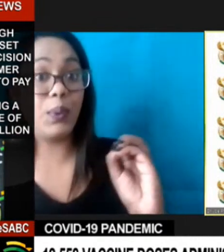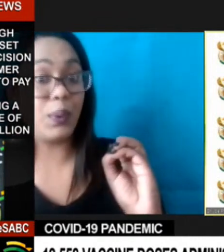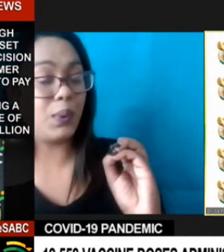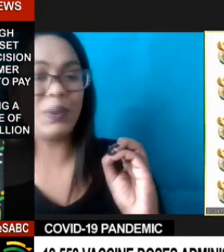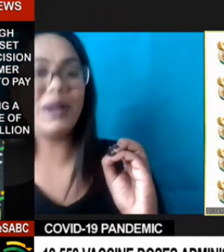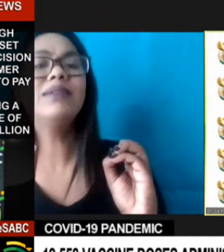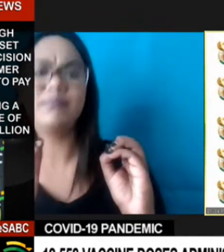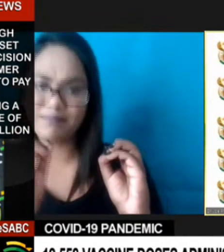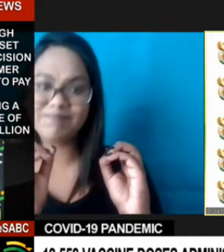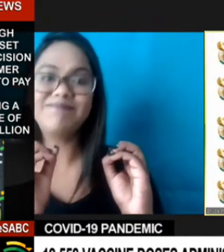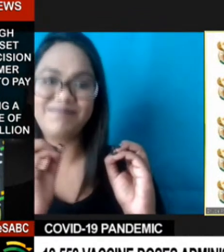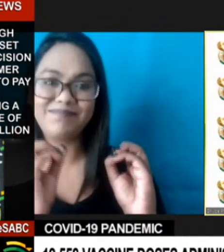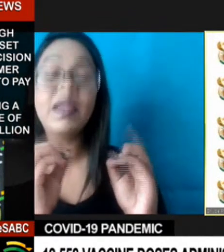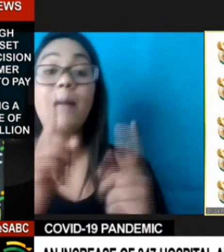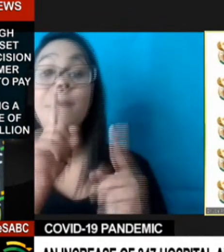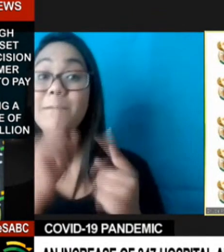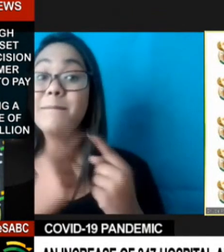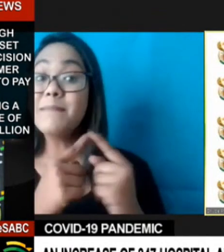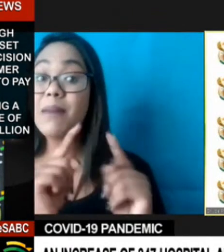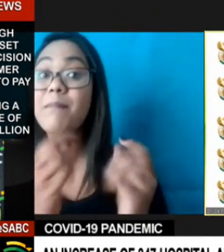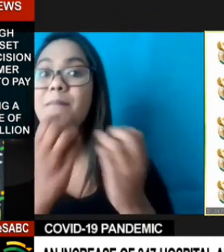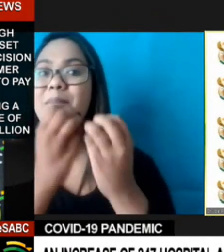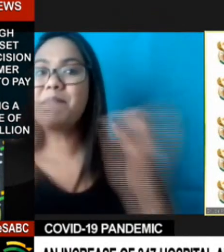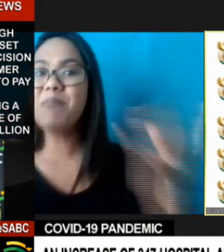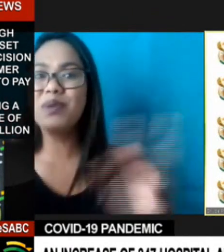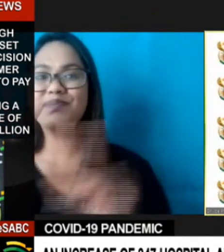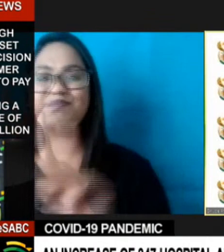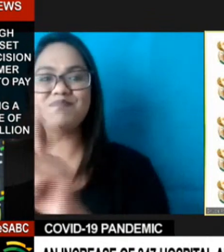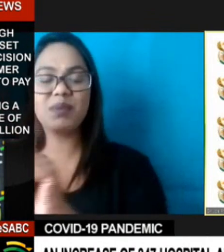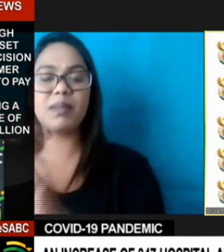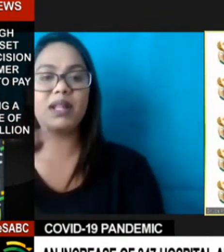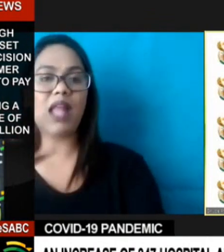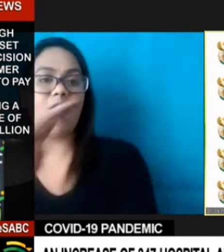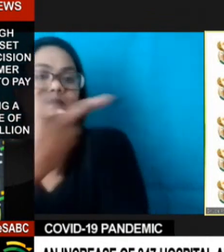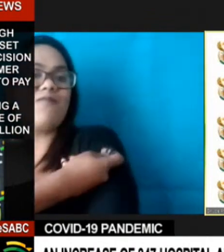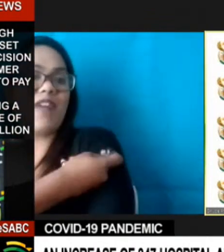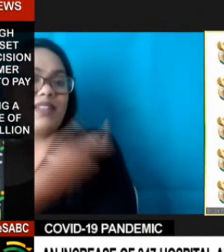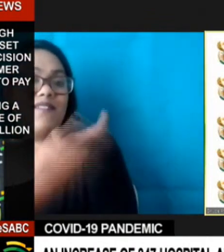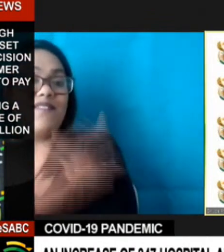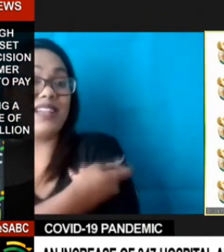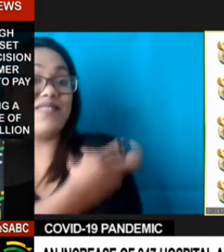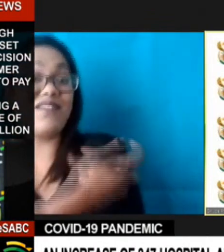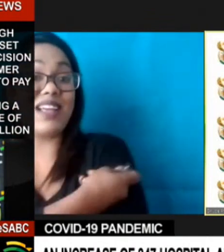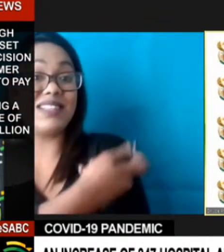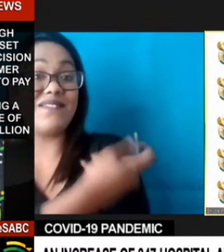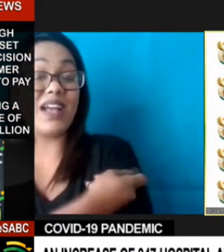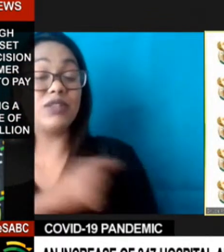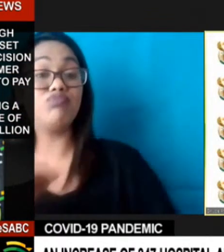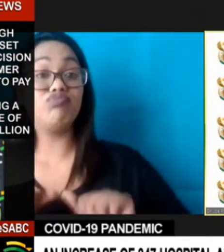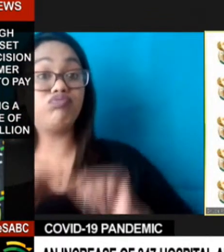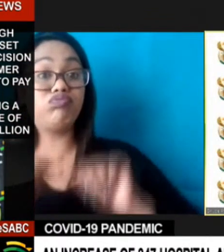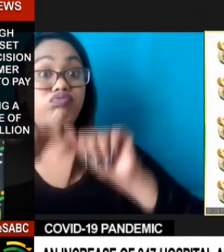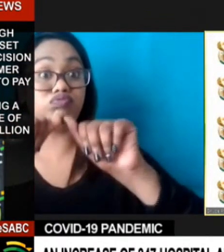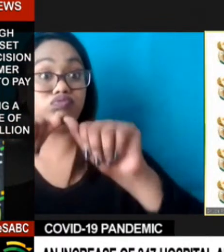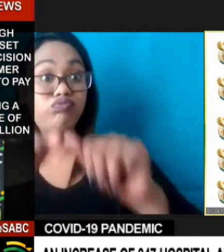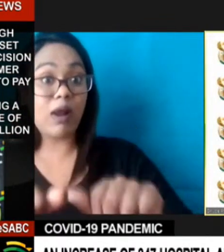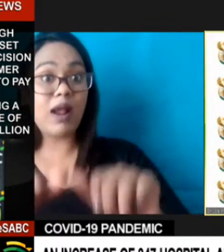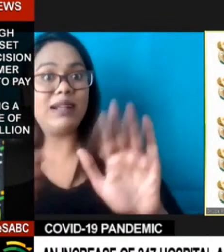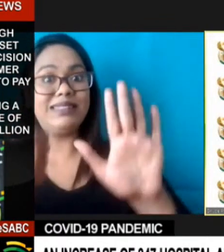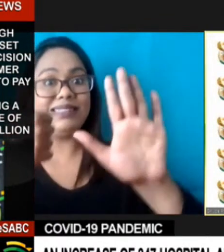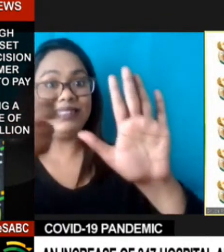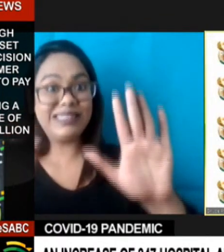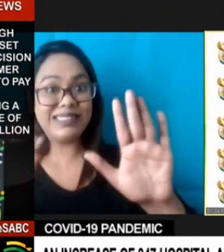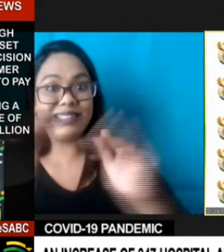significant vaccine coverage, especially as we see that over 60s, the over 60 of age, and